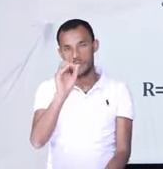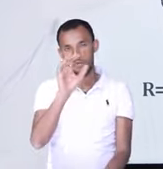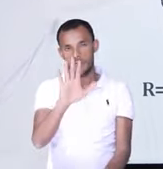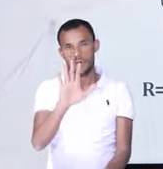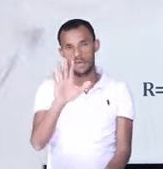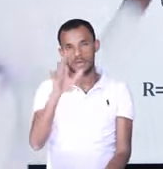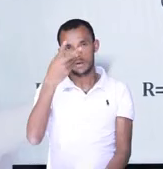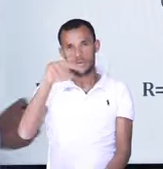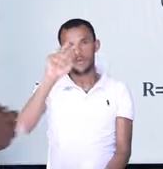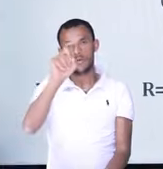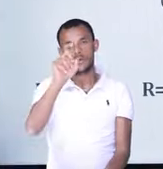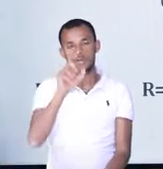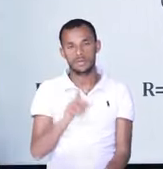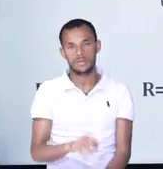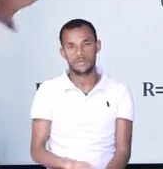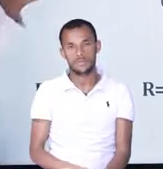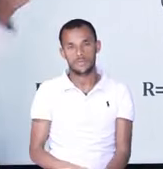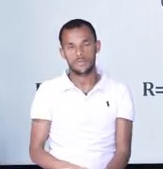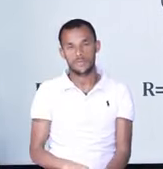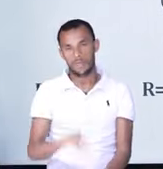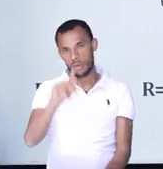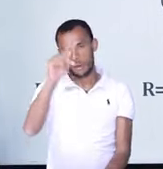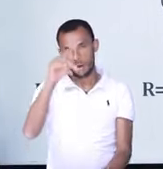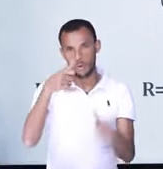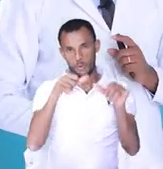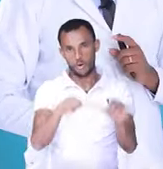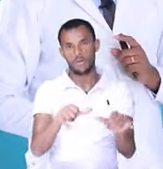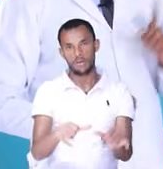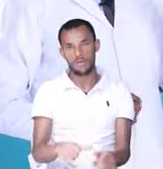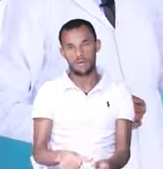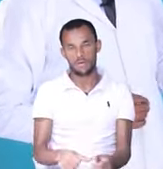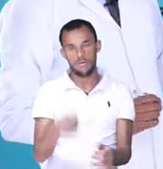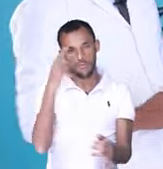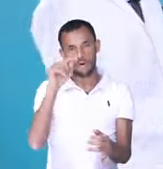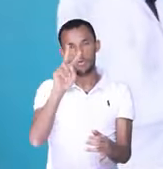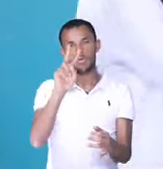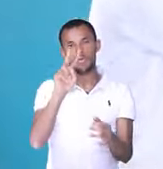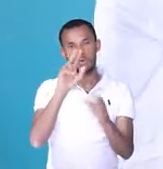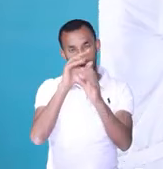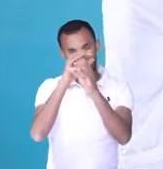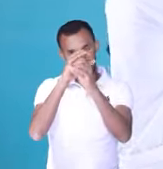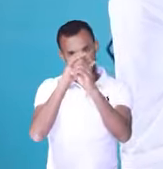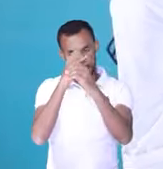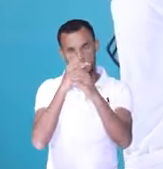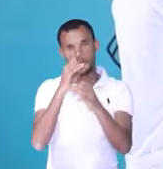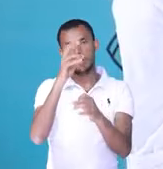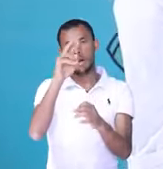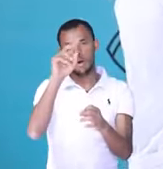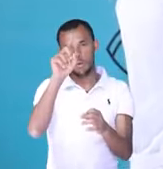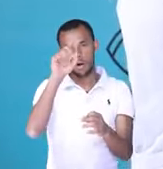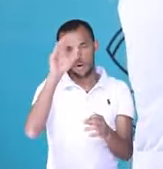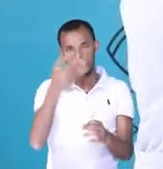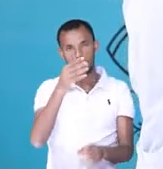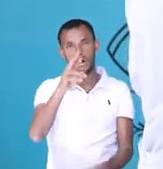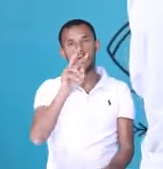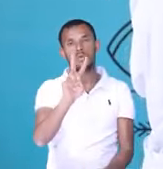N2O5, the power of X. Already K is constant. For 2 experiment, R1 over R2 is